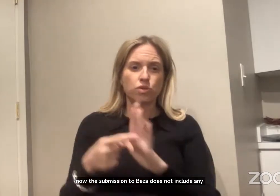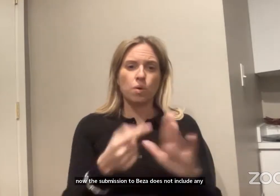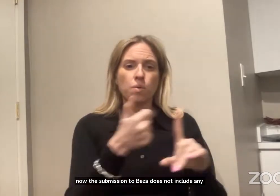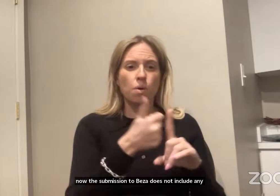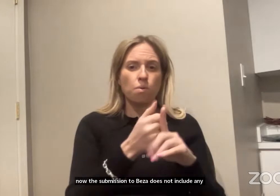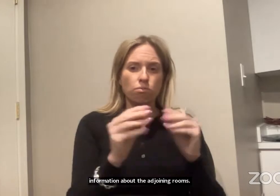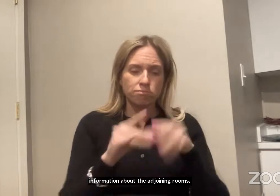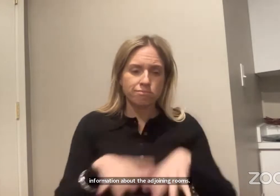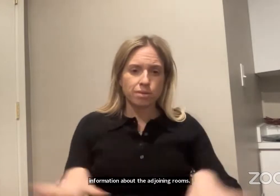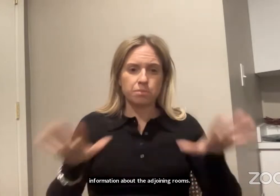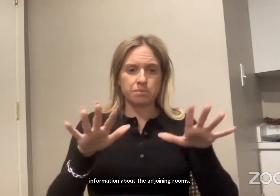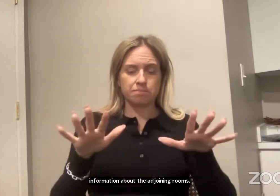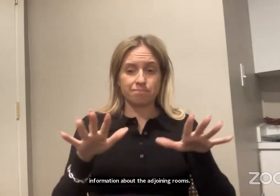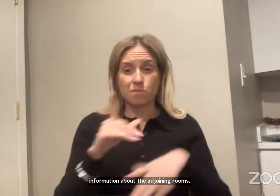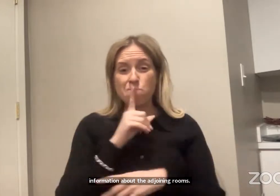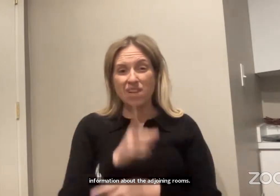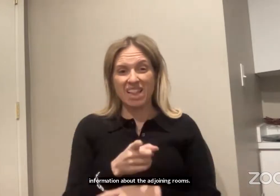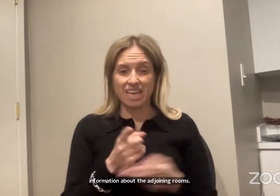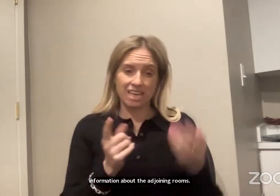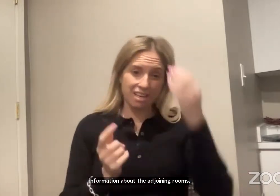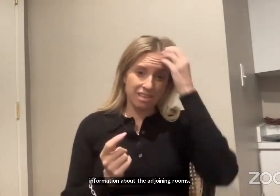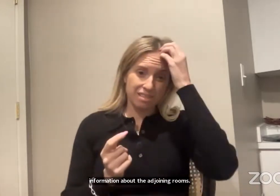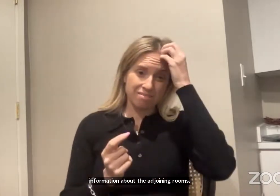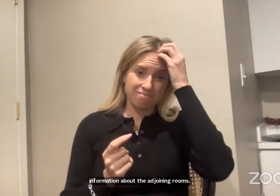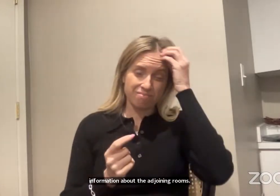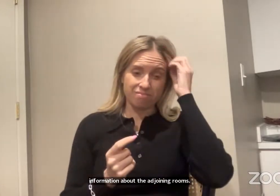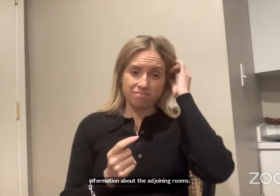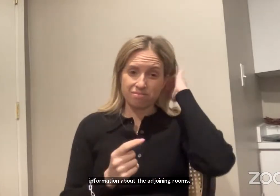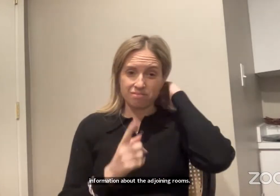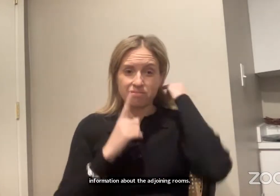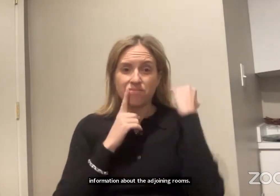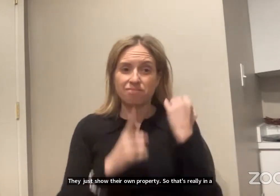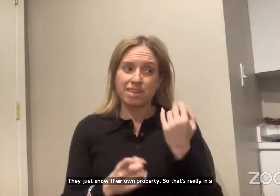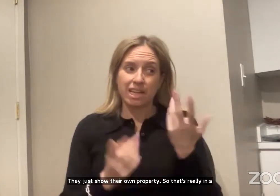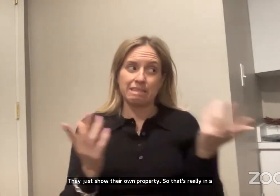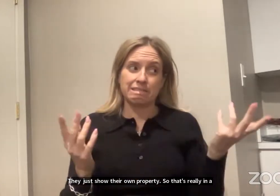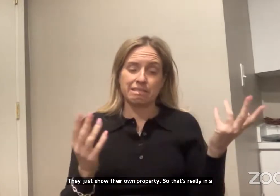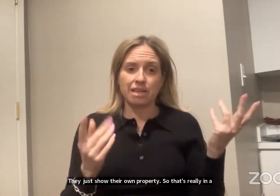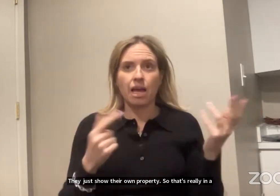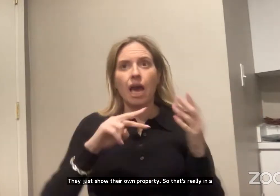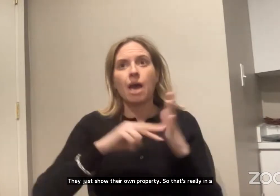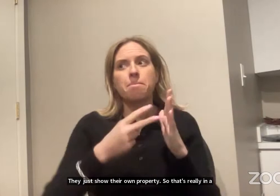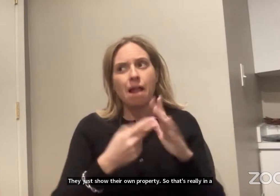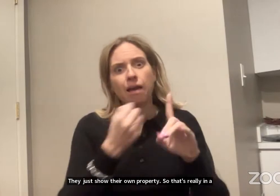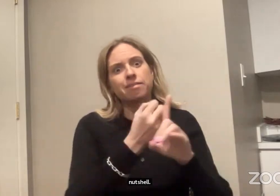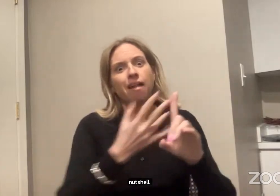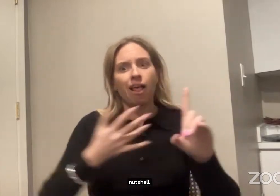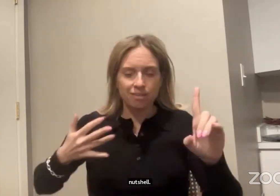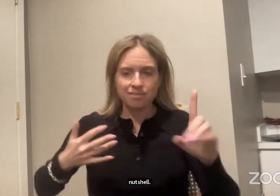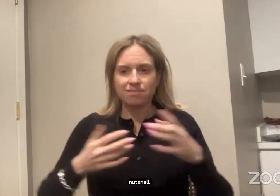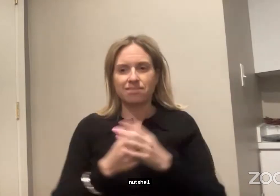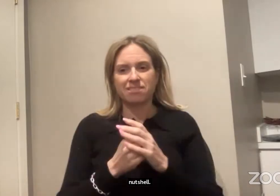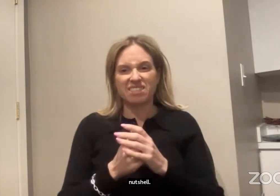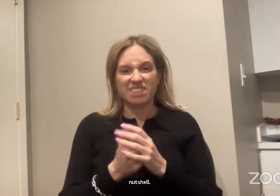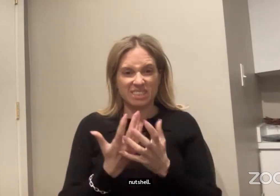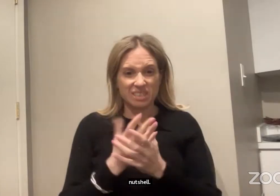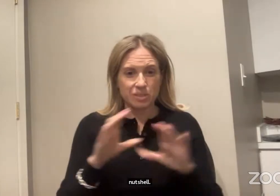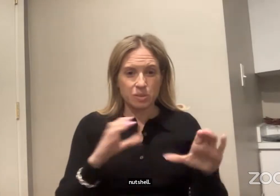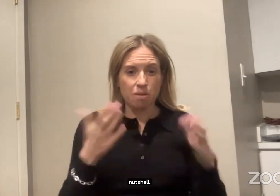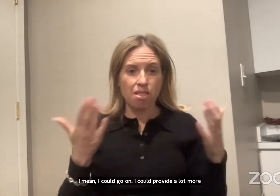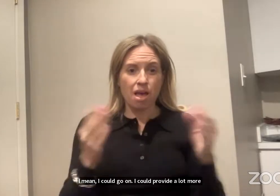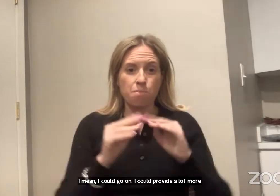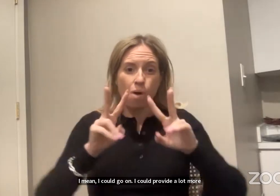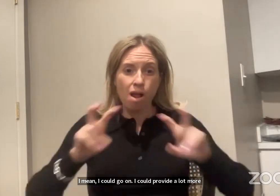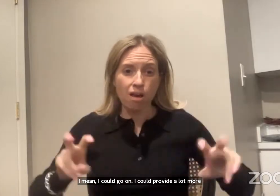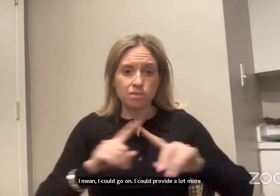So that's really in a nutshell. I mean, I could go on. I could provide a lot more analysis, but just so